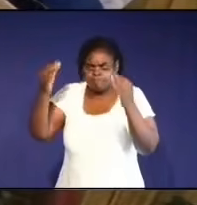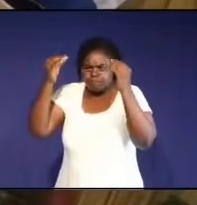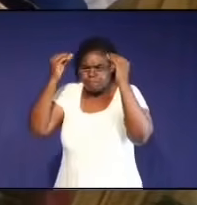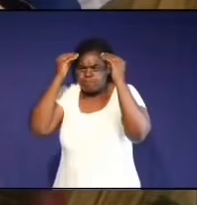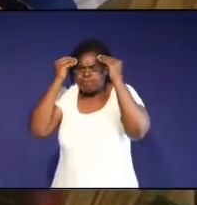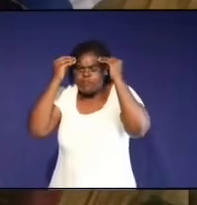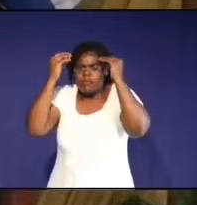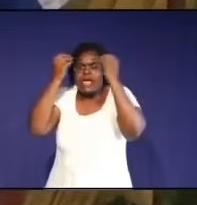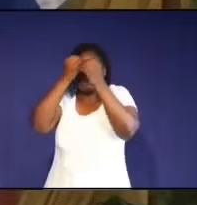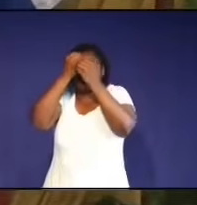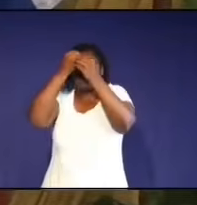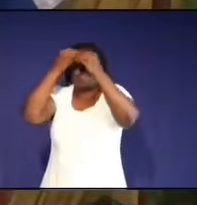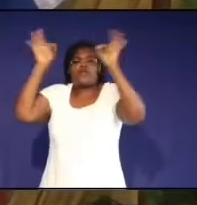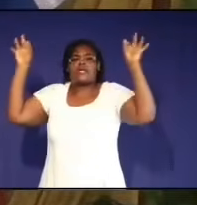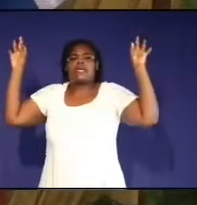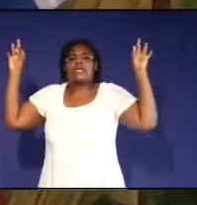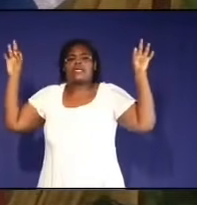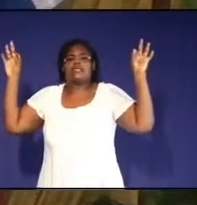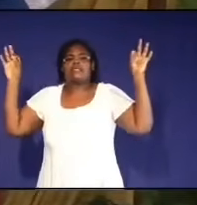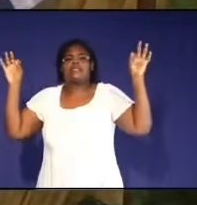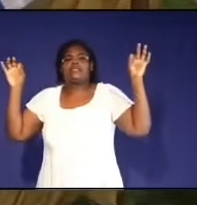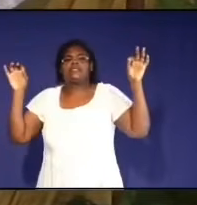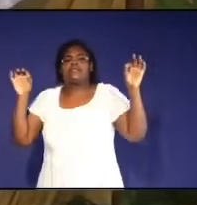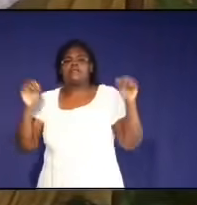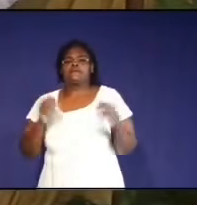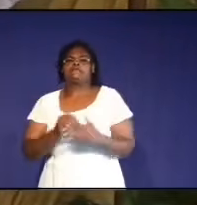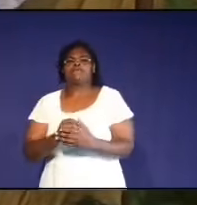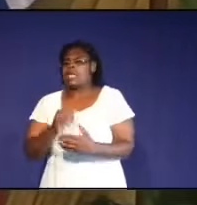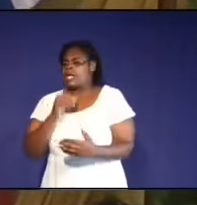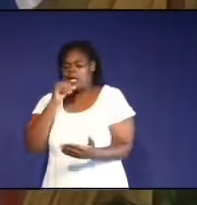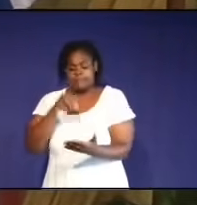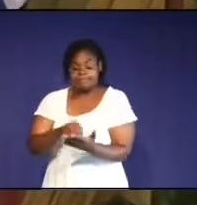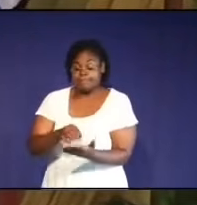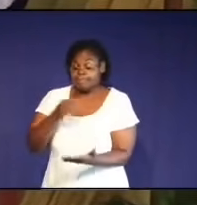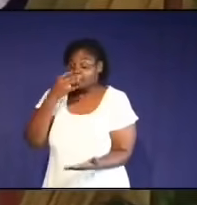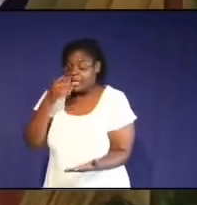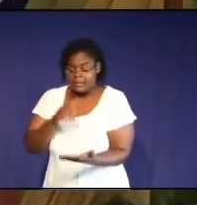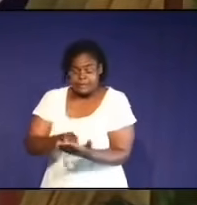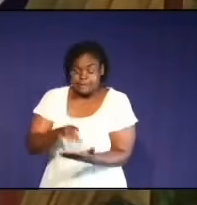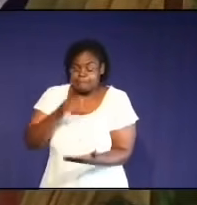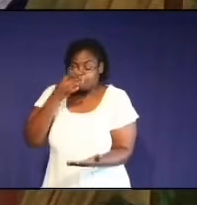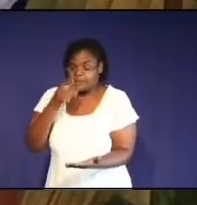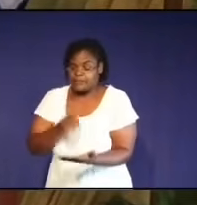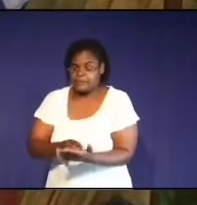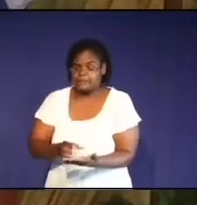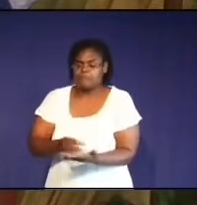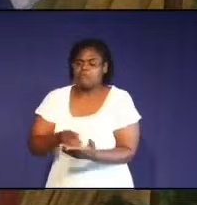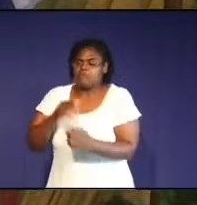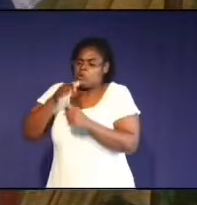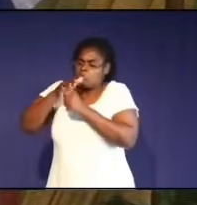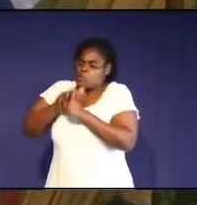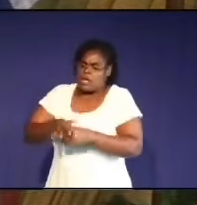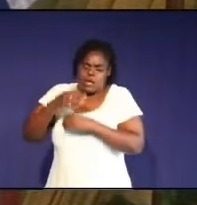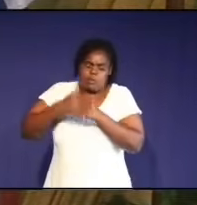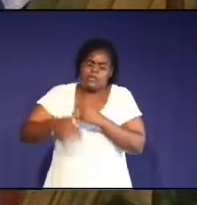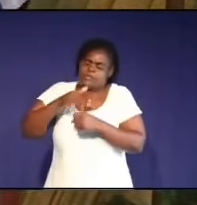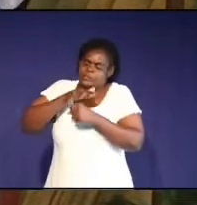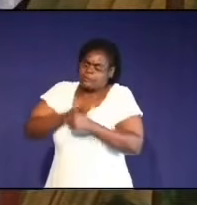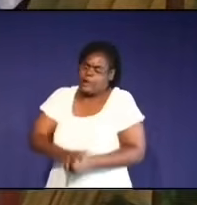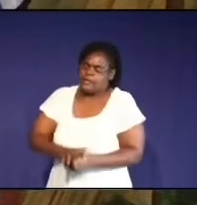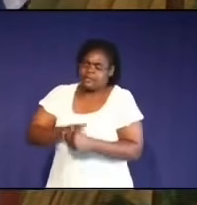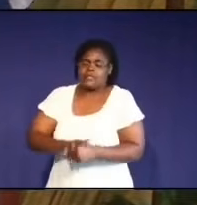All the medication I'm giving you will not work until you